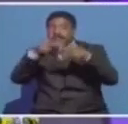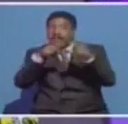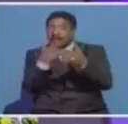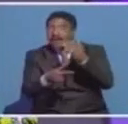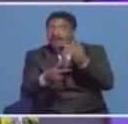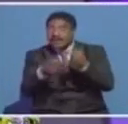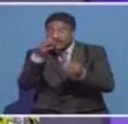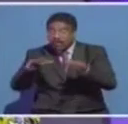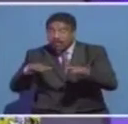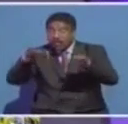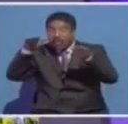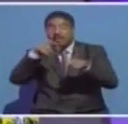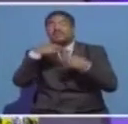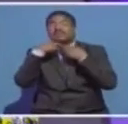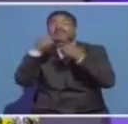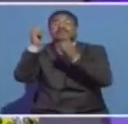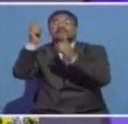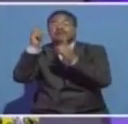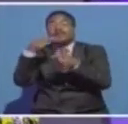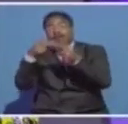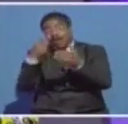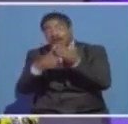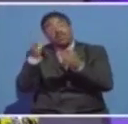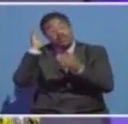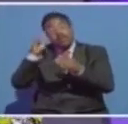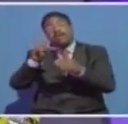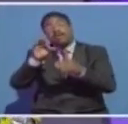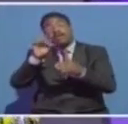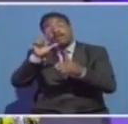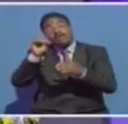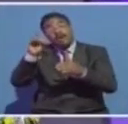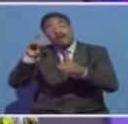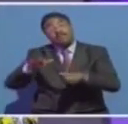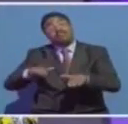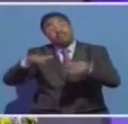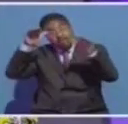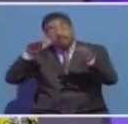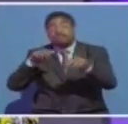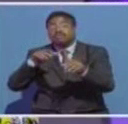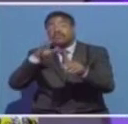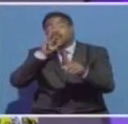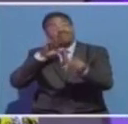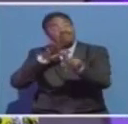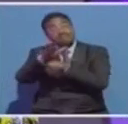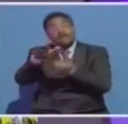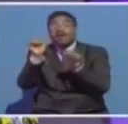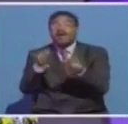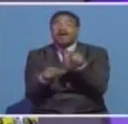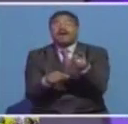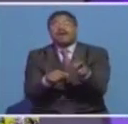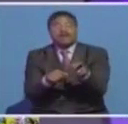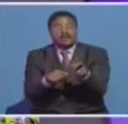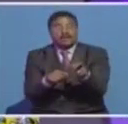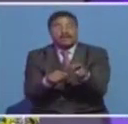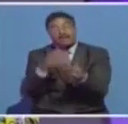warn people that the chances of flooding taking place is very high, and you probably have 2 hours to